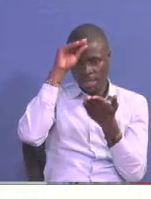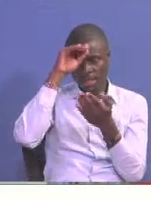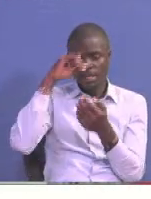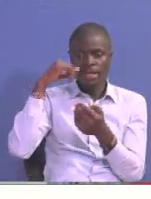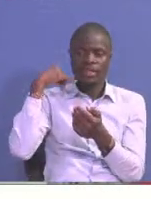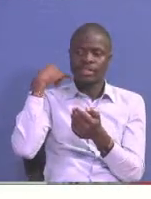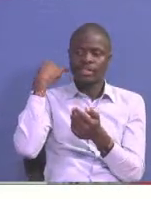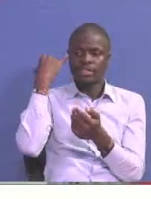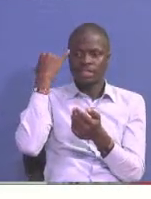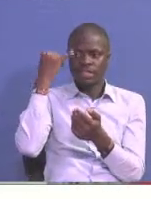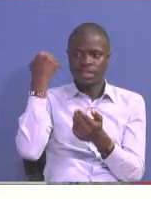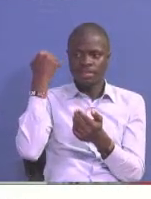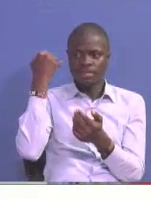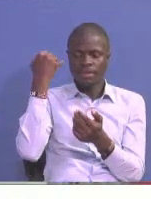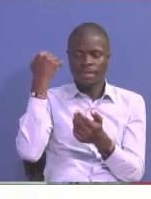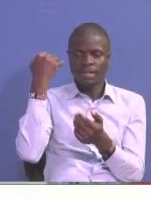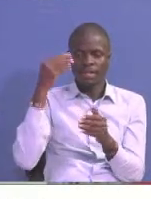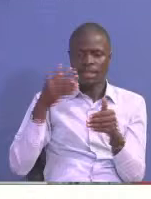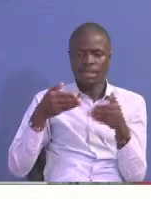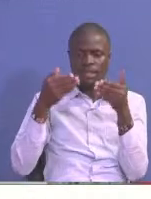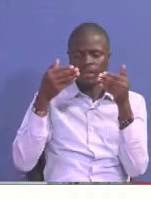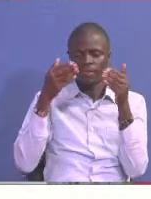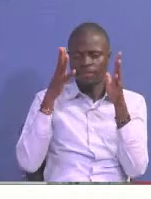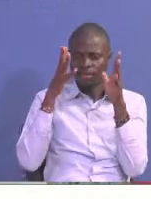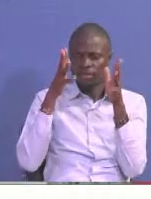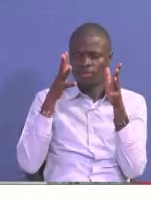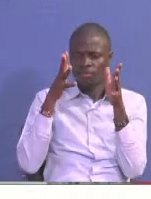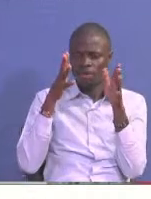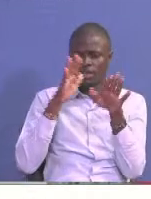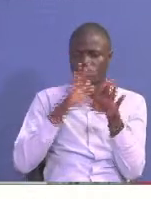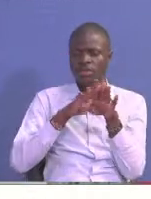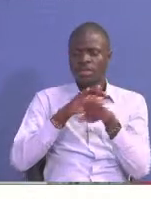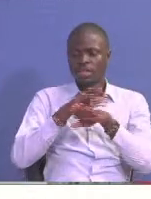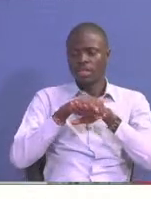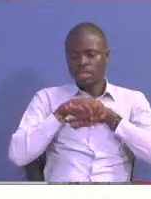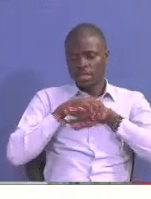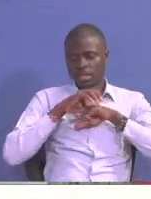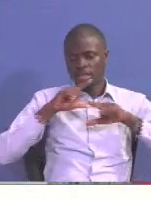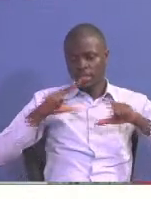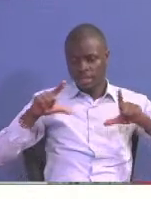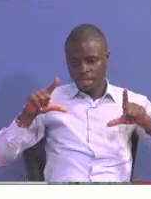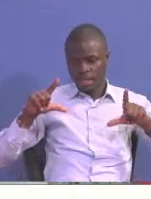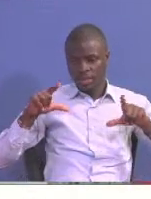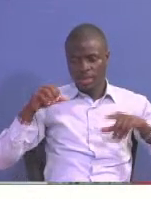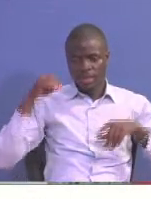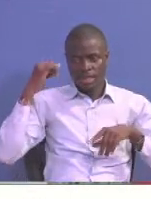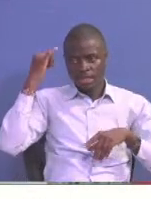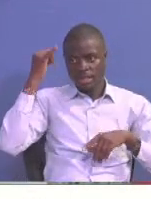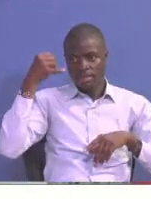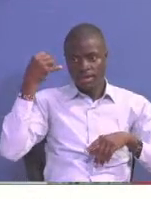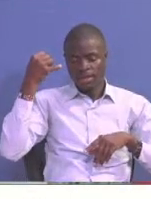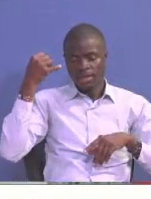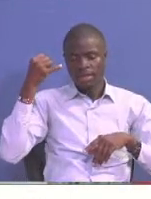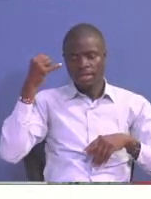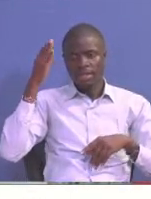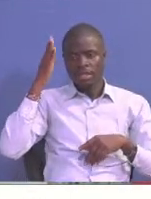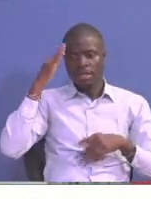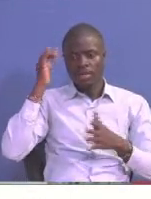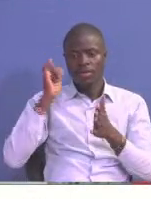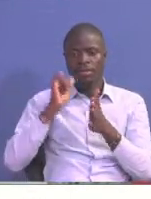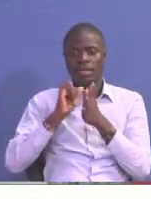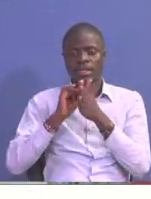Japan accords priority to English language. You know, in Japan, know that